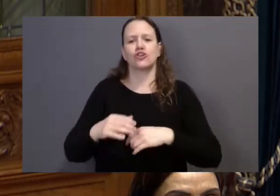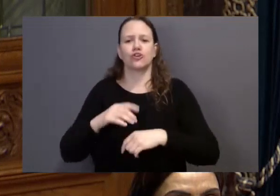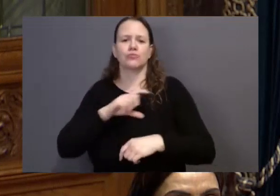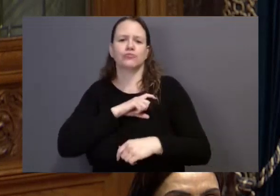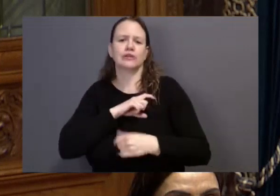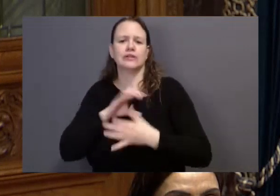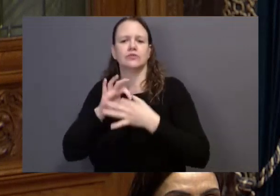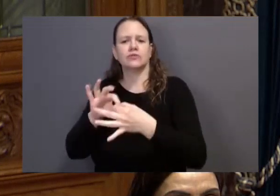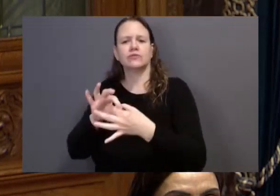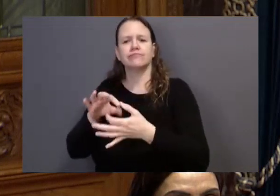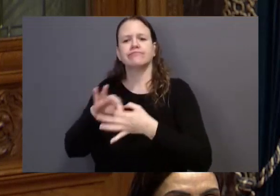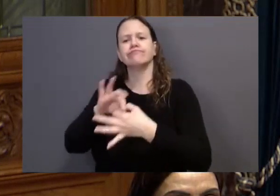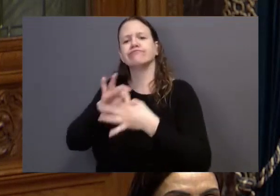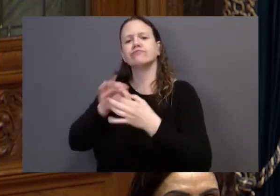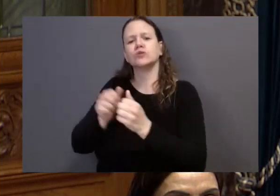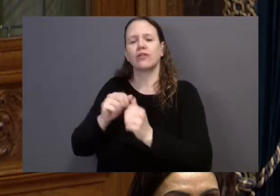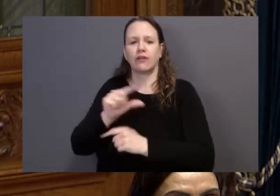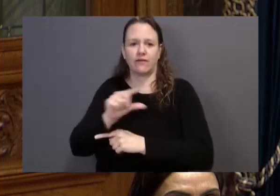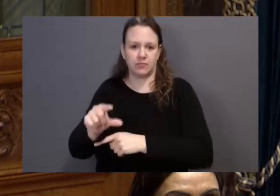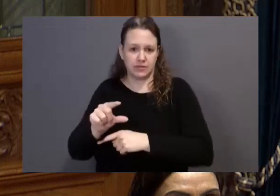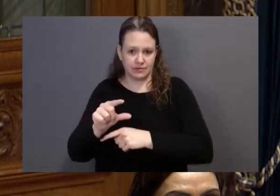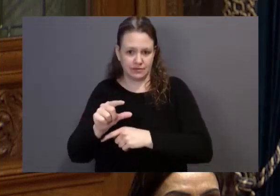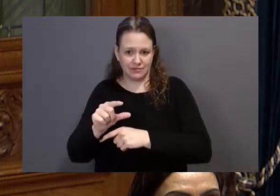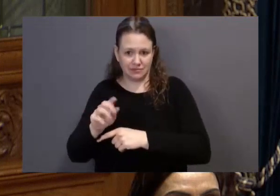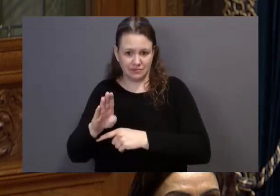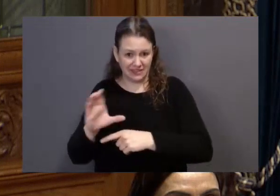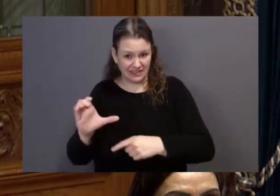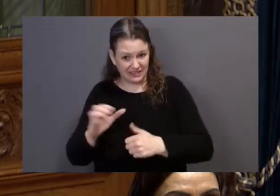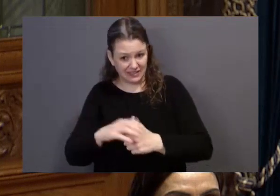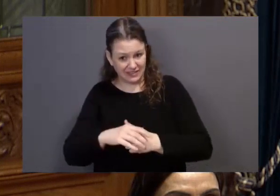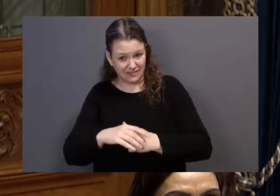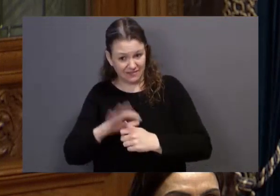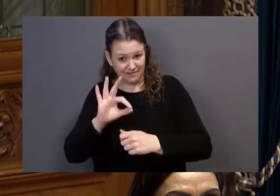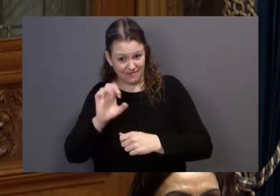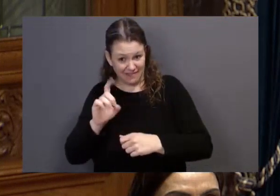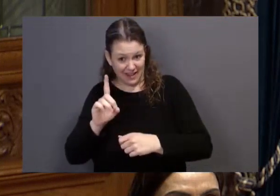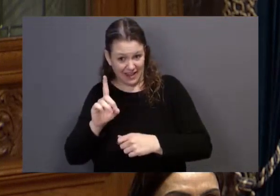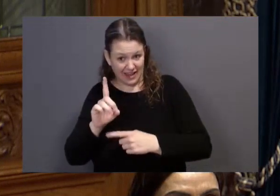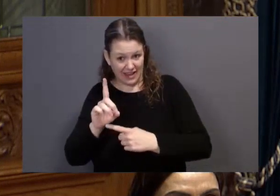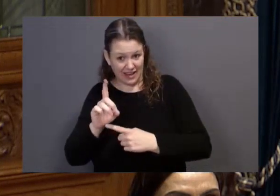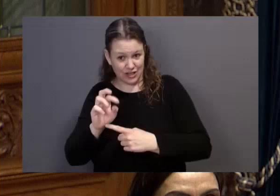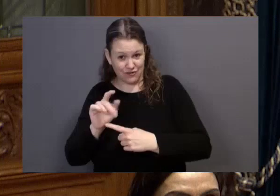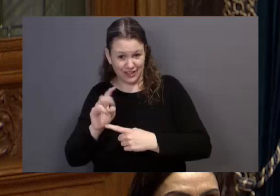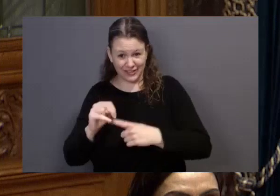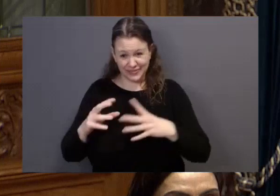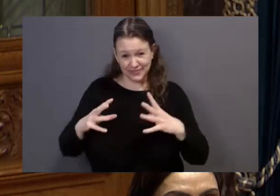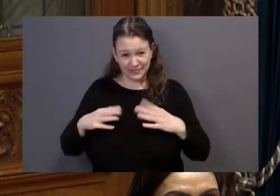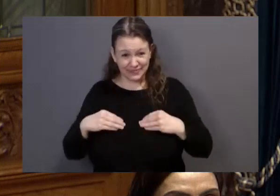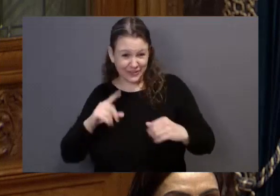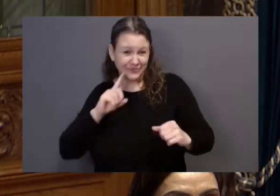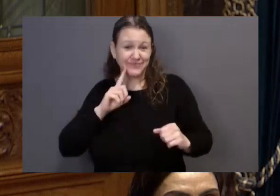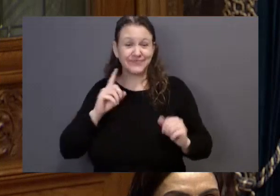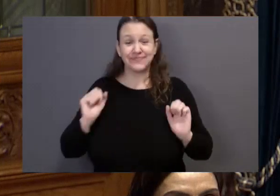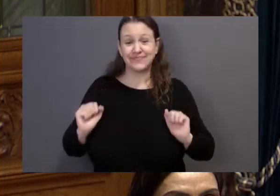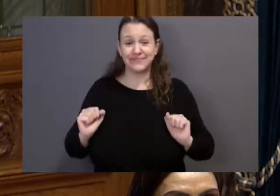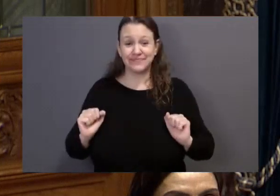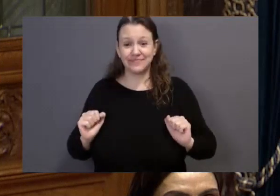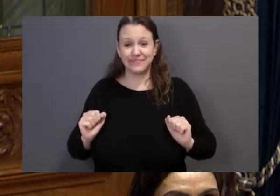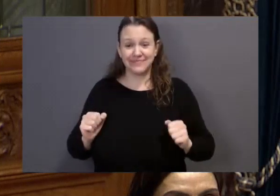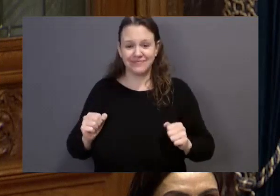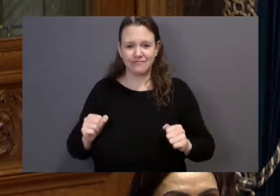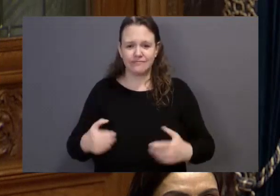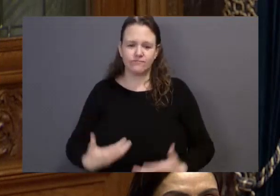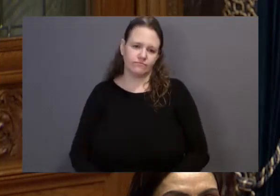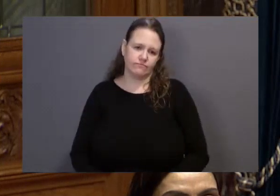right? Quote, continuing, the NFP has been asking the province for a clear transition plan with a definitive end date for